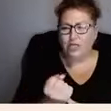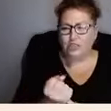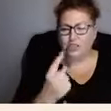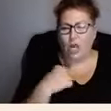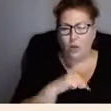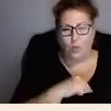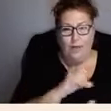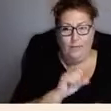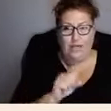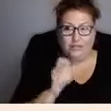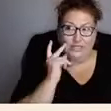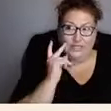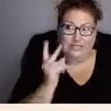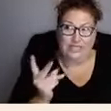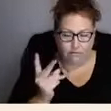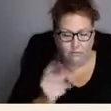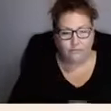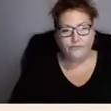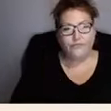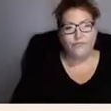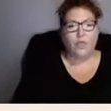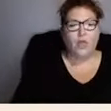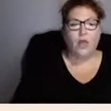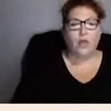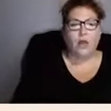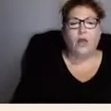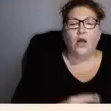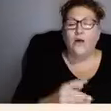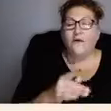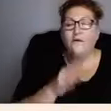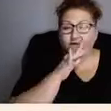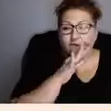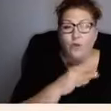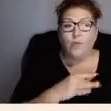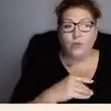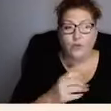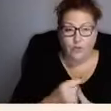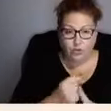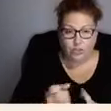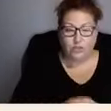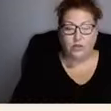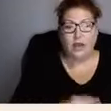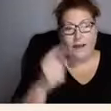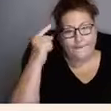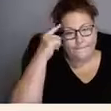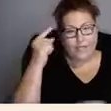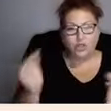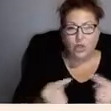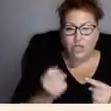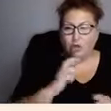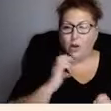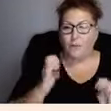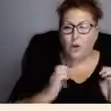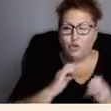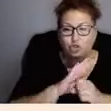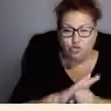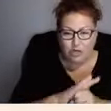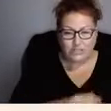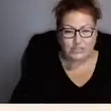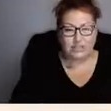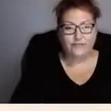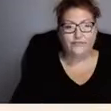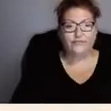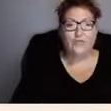them. We have verbal abuse, mental injury, emotional stress,